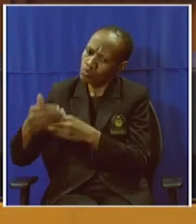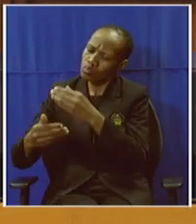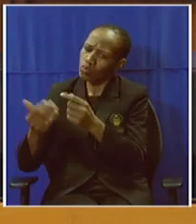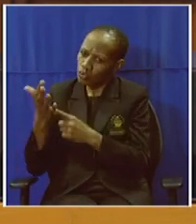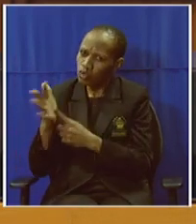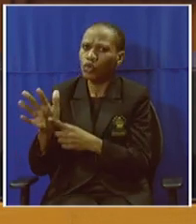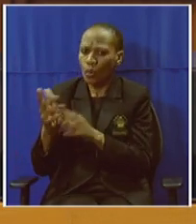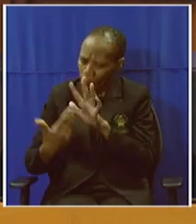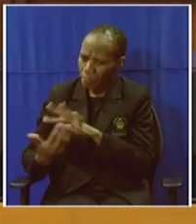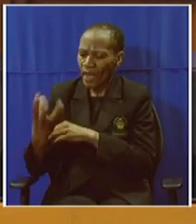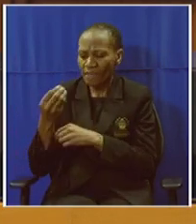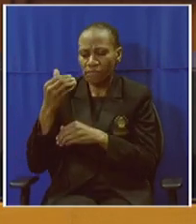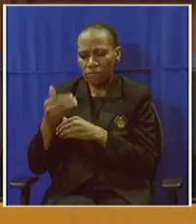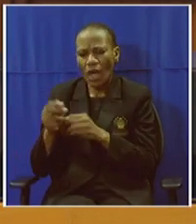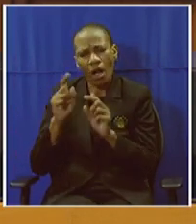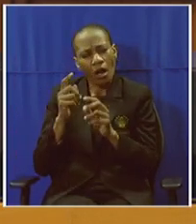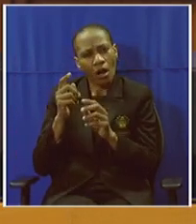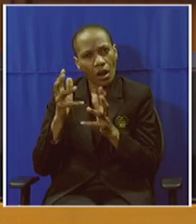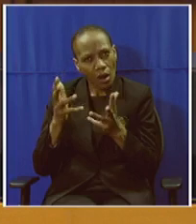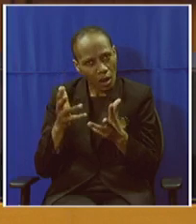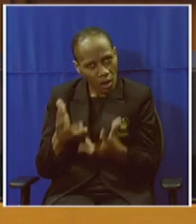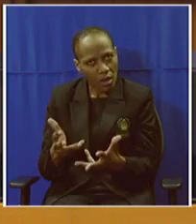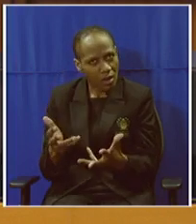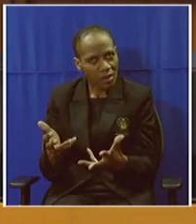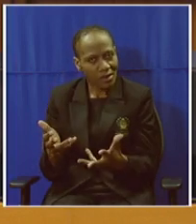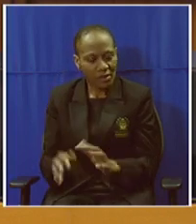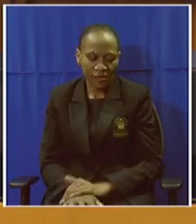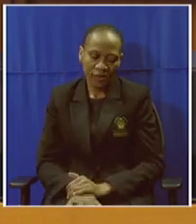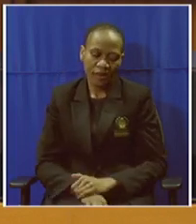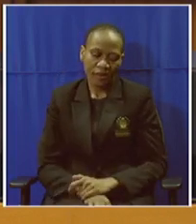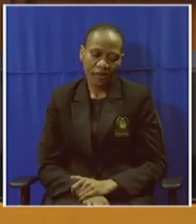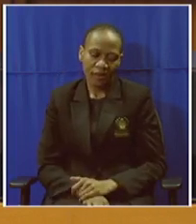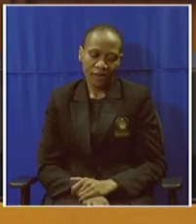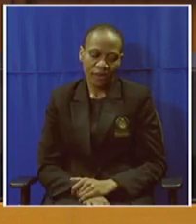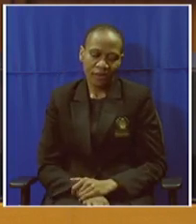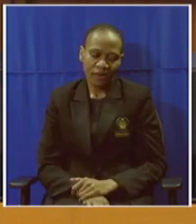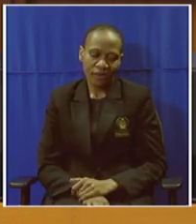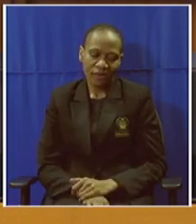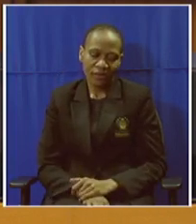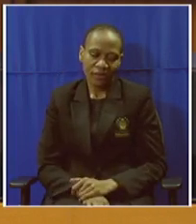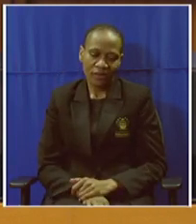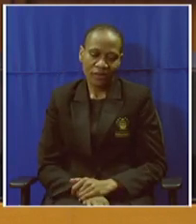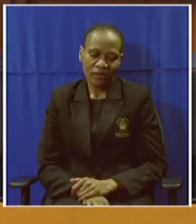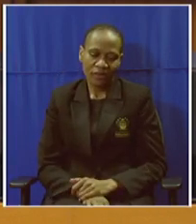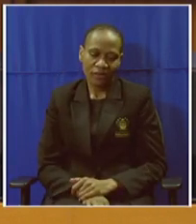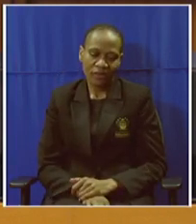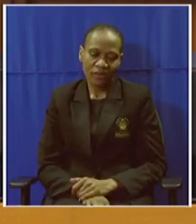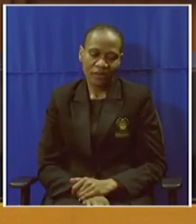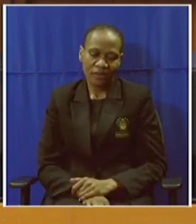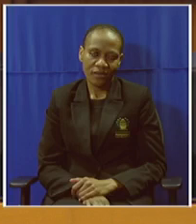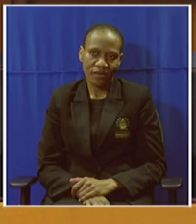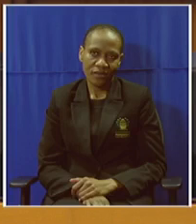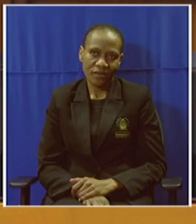innovation attitude. Yet he showed vision beyond his years His